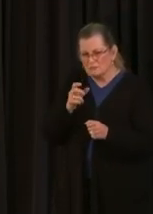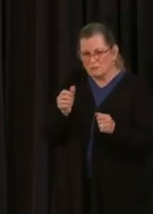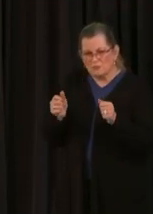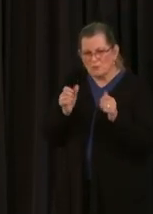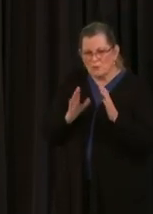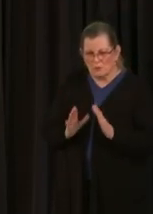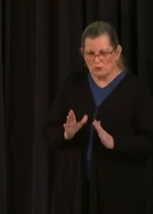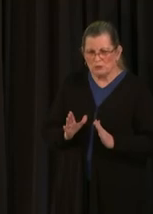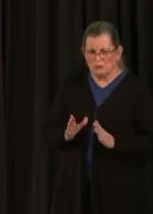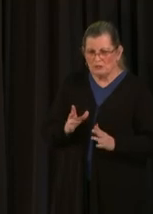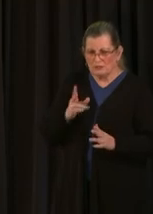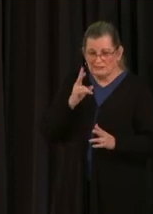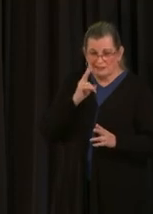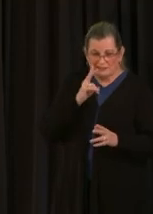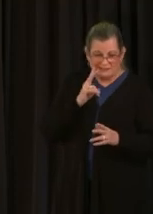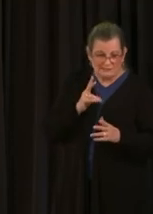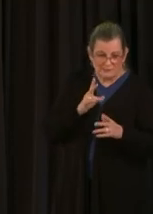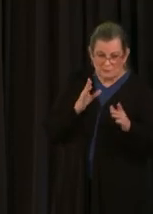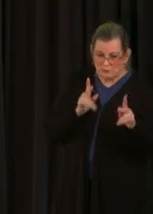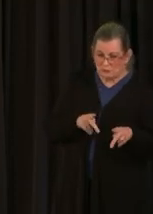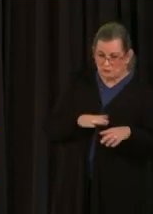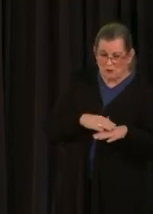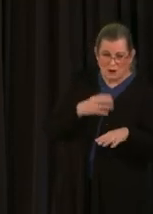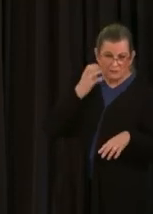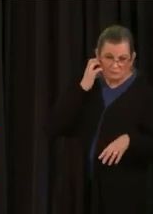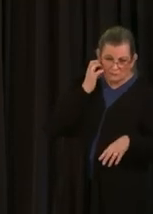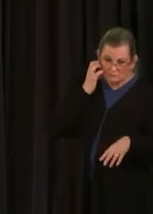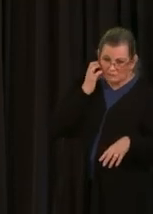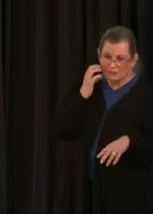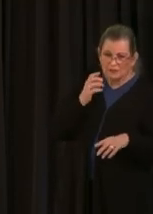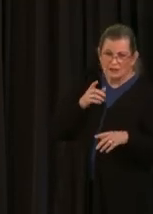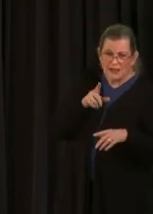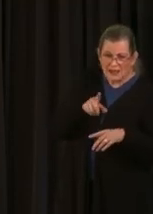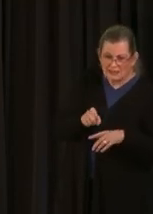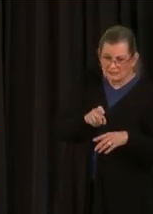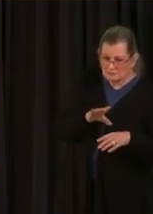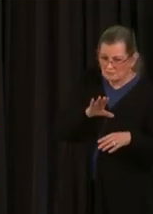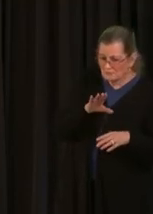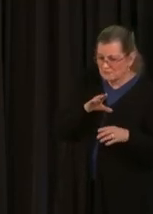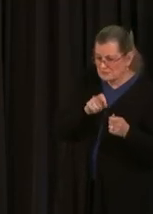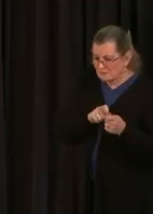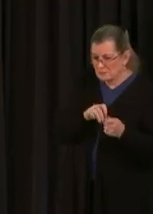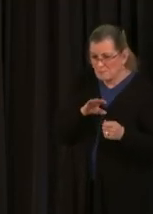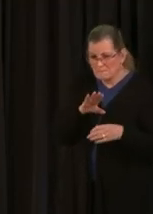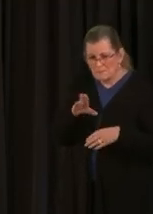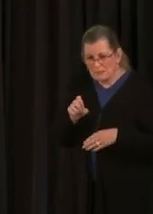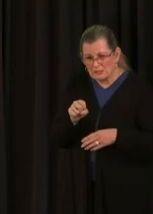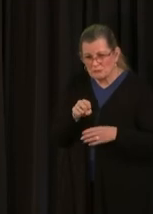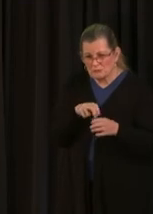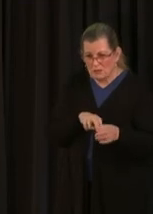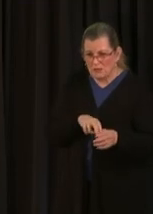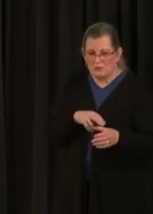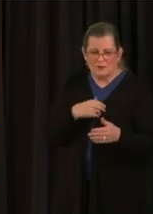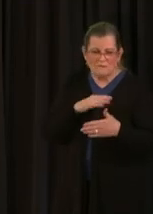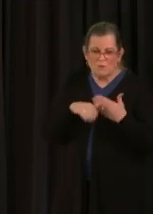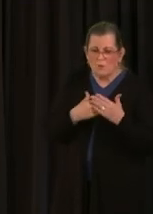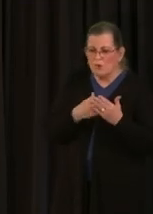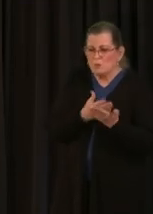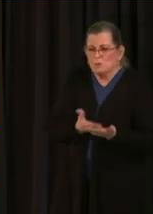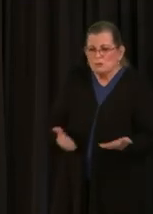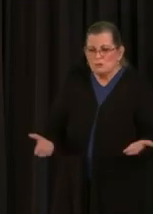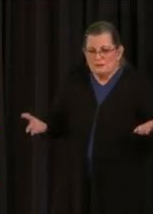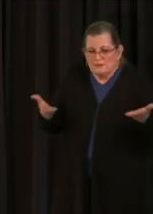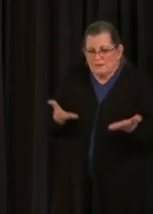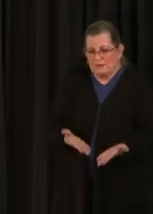that we remove that bus out of circulation, and then there is a professional vendor that comes